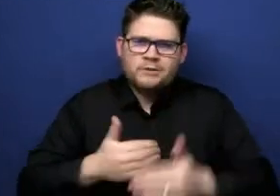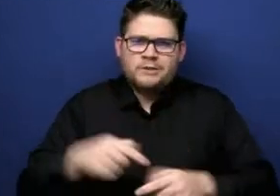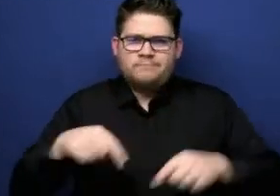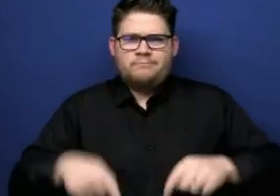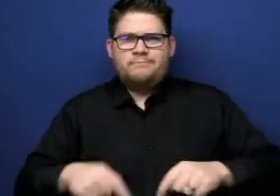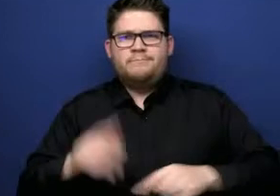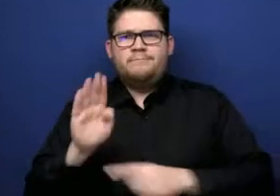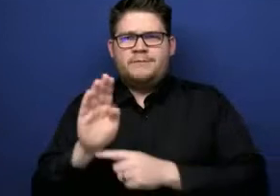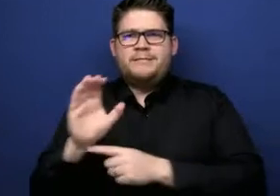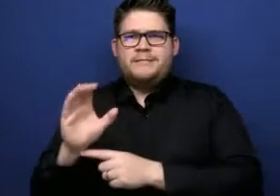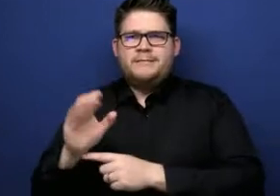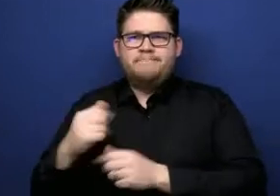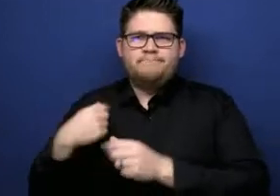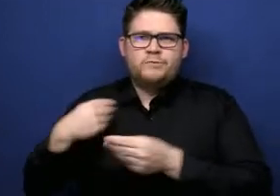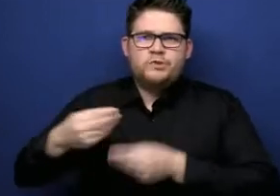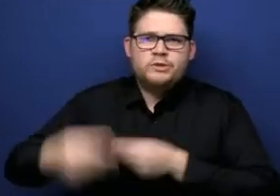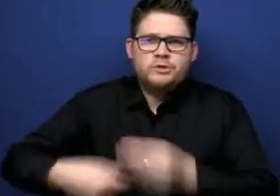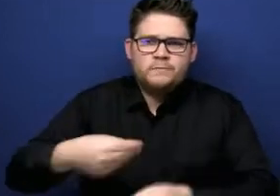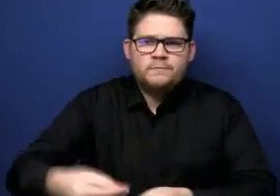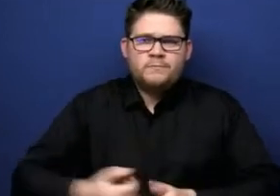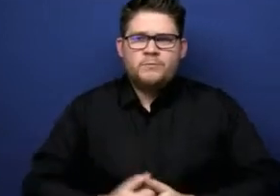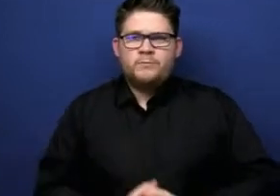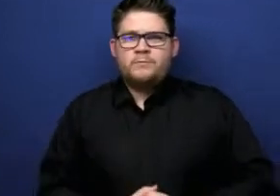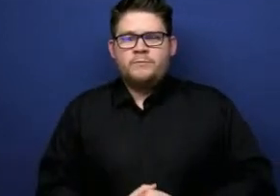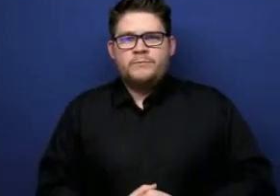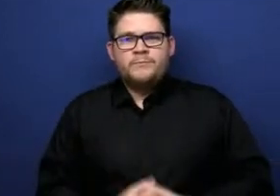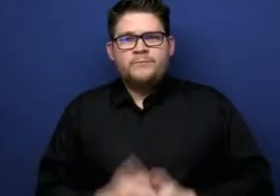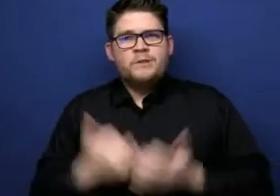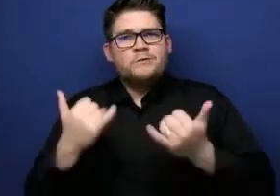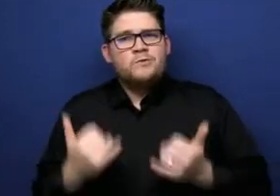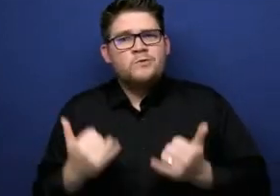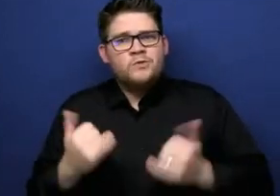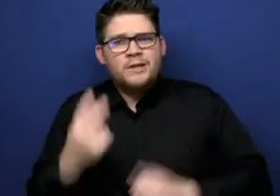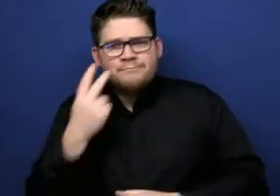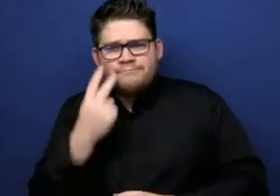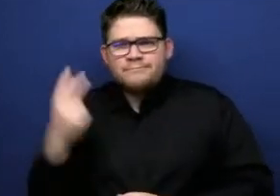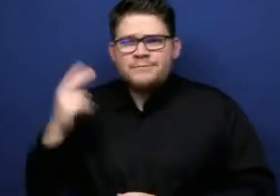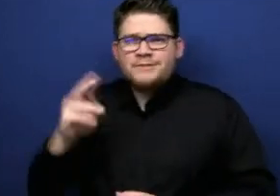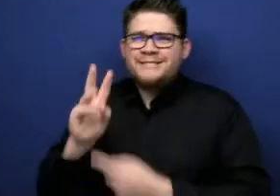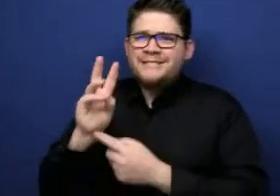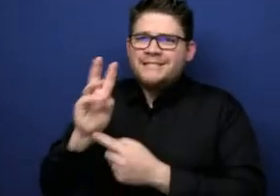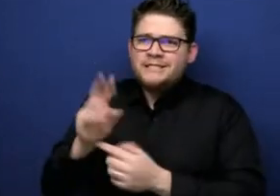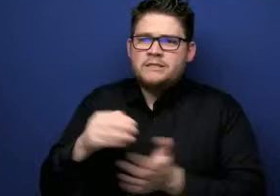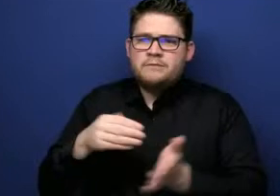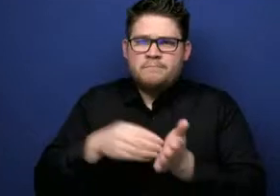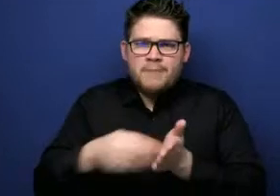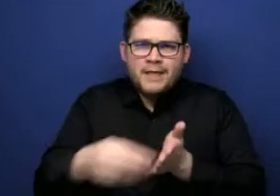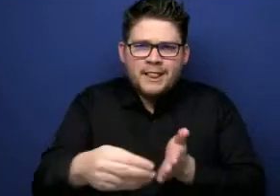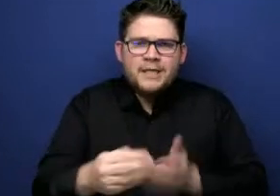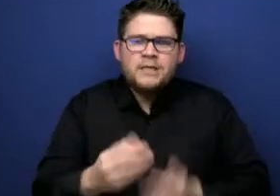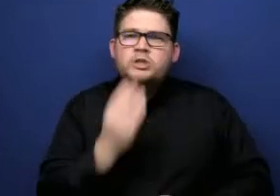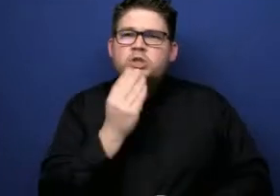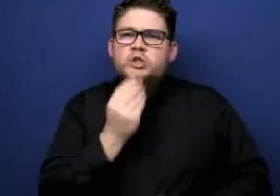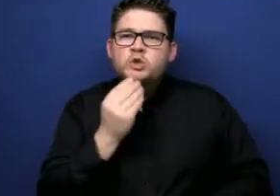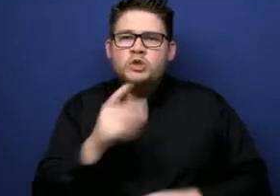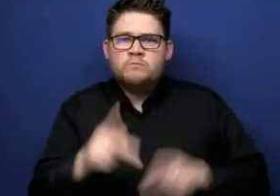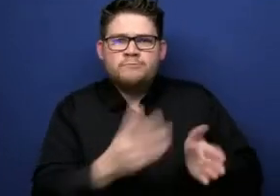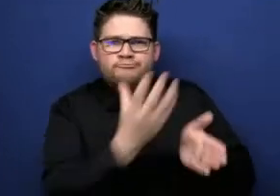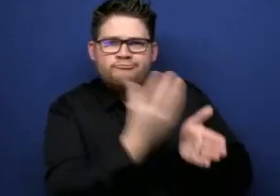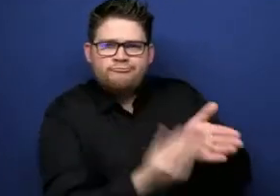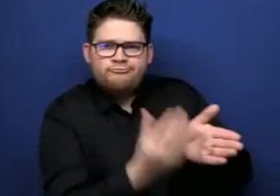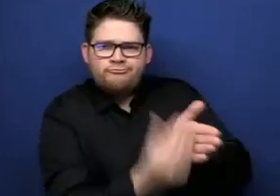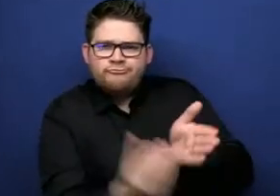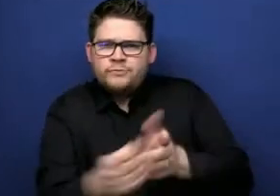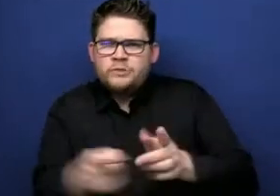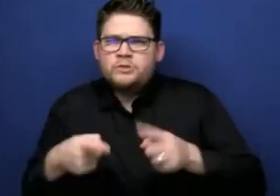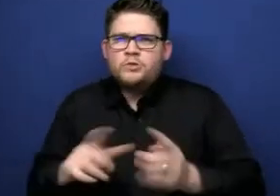we remember the 6 million lives, Jewish lives, that were lost during the Holocaust. And we also remember and honor